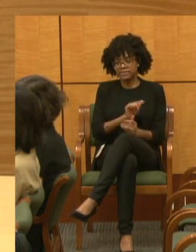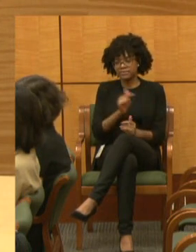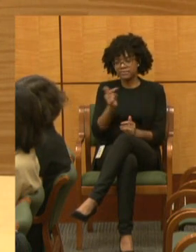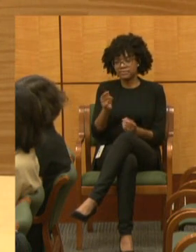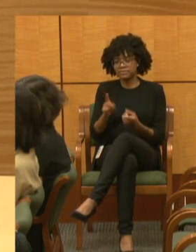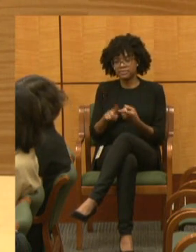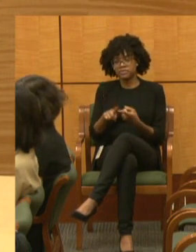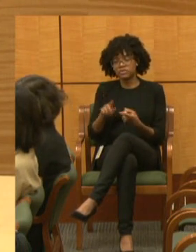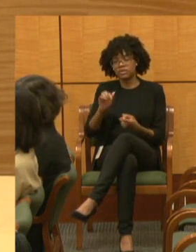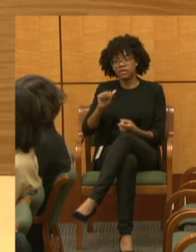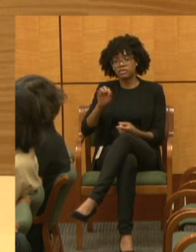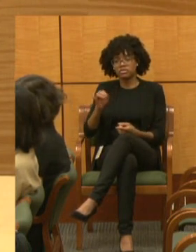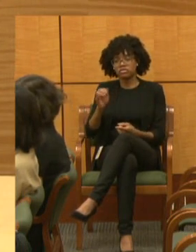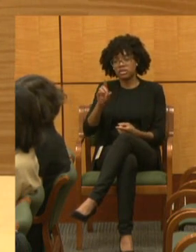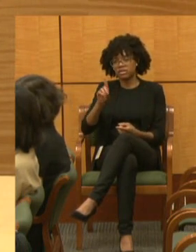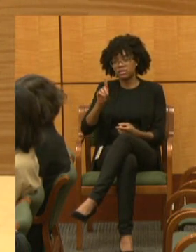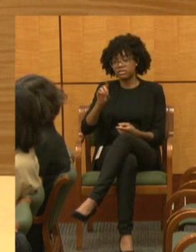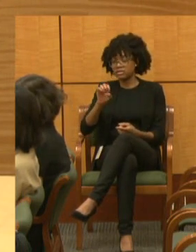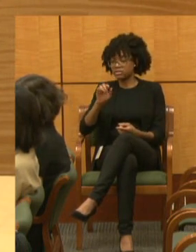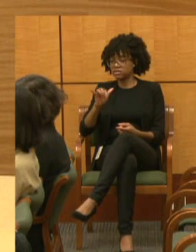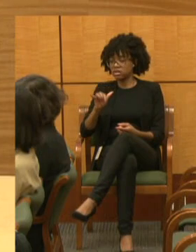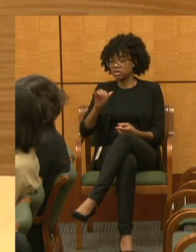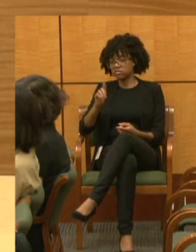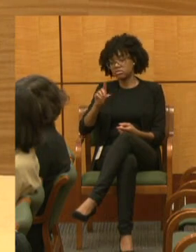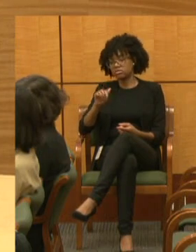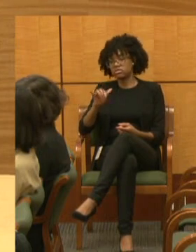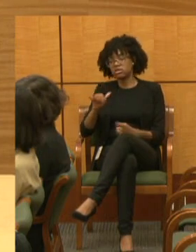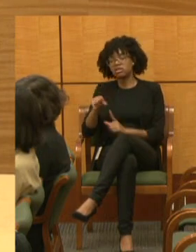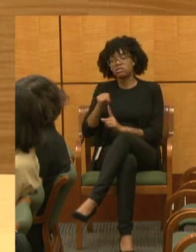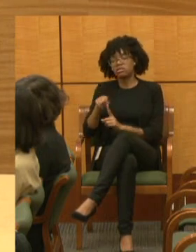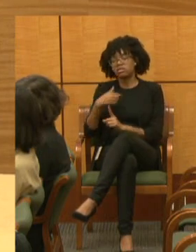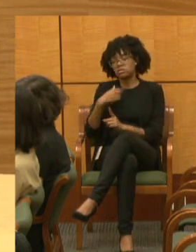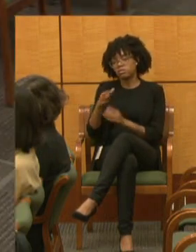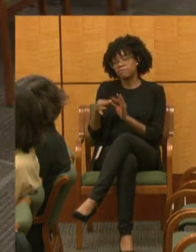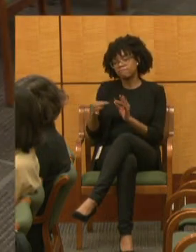now to AJ Day to dive into some of the other details. AJ?